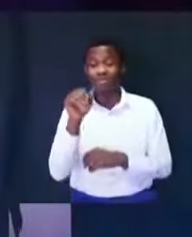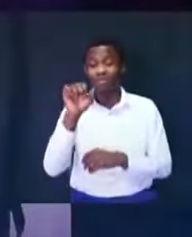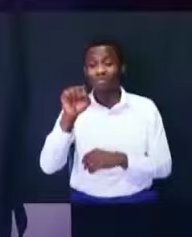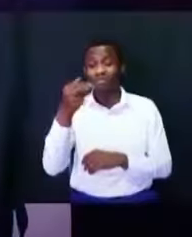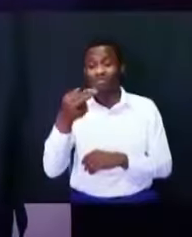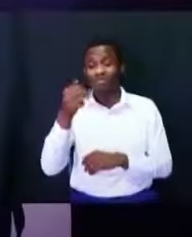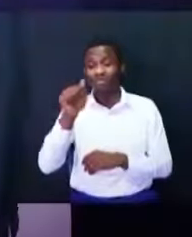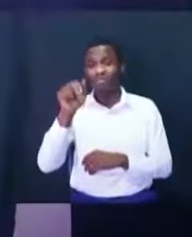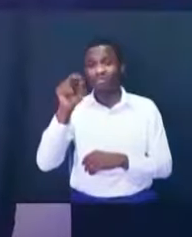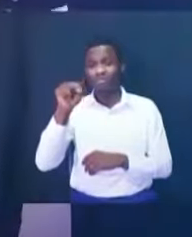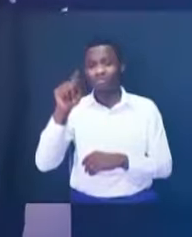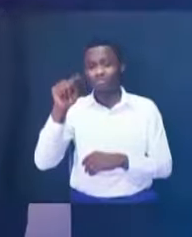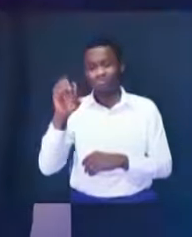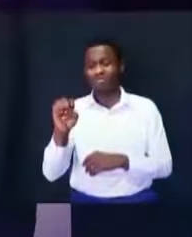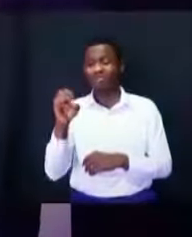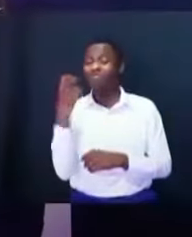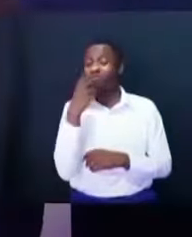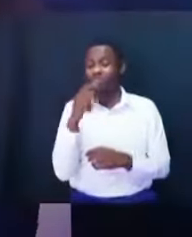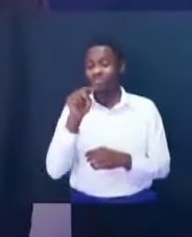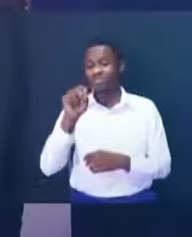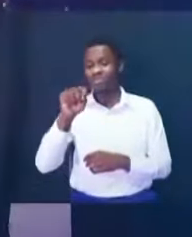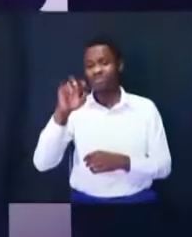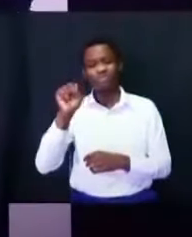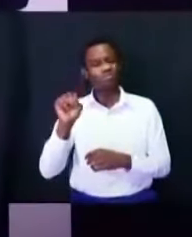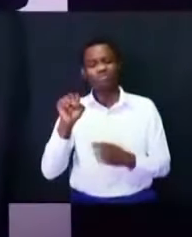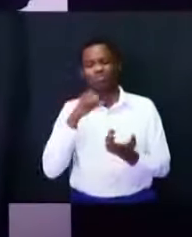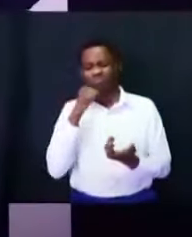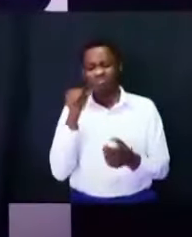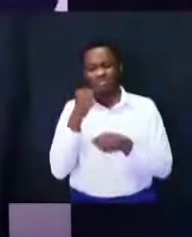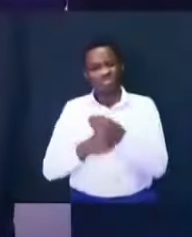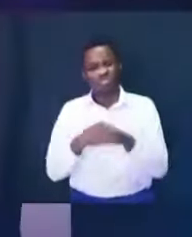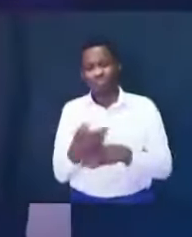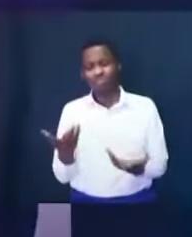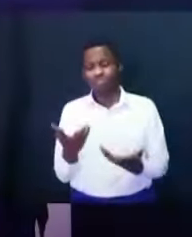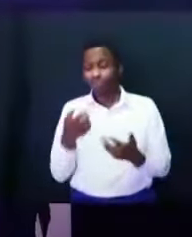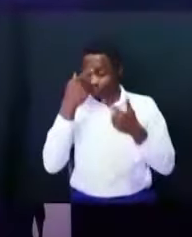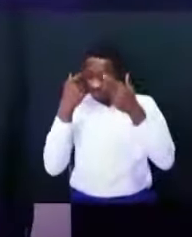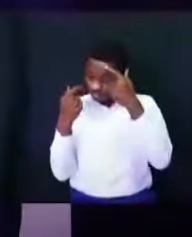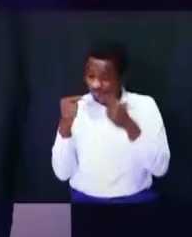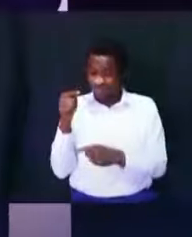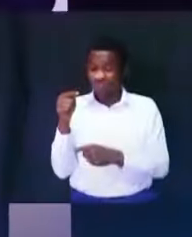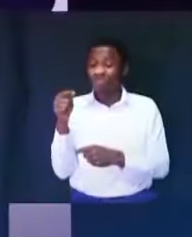speaking I mean he doesn't struggle to for he is